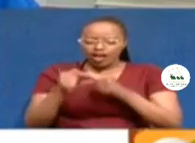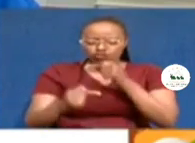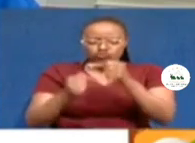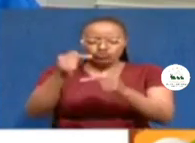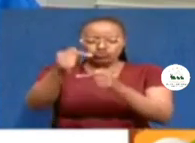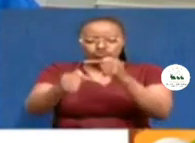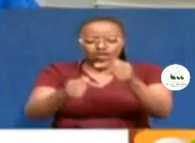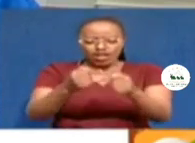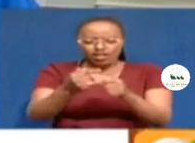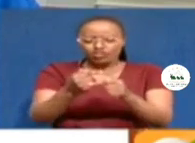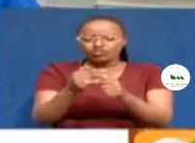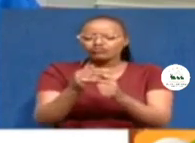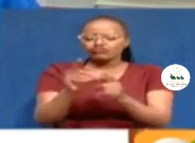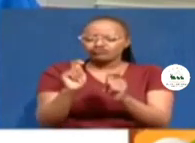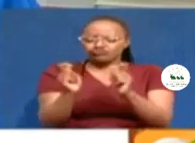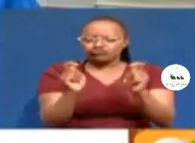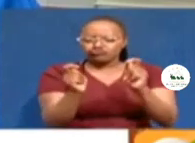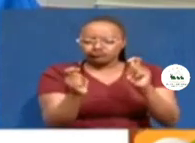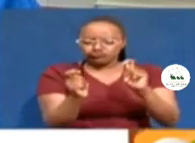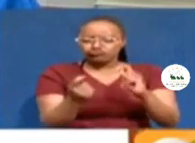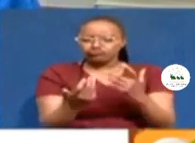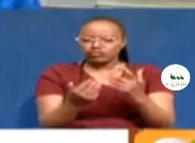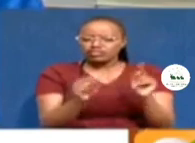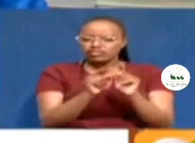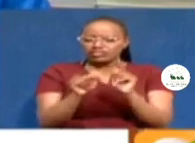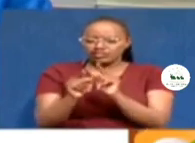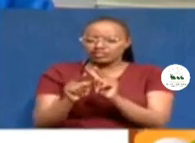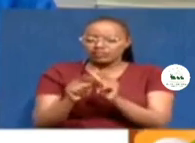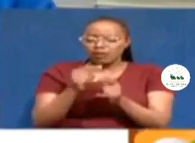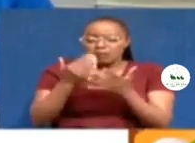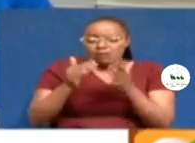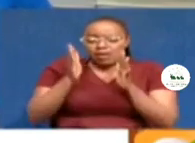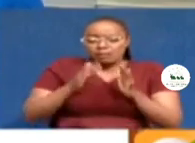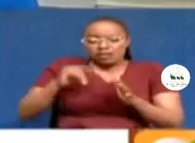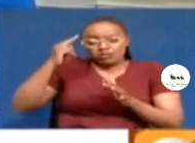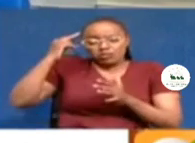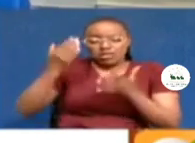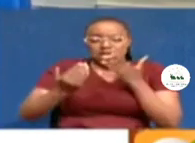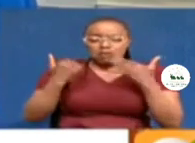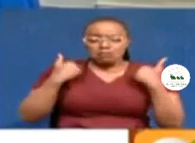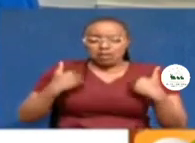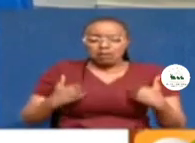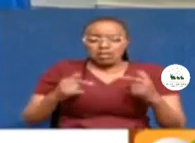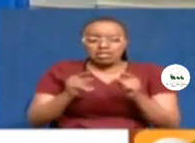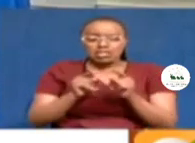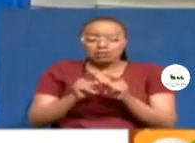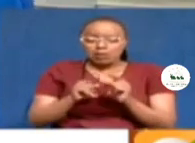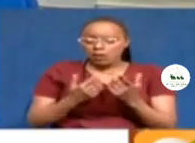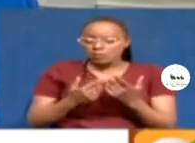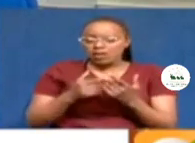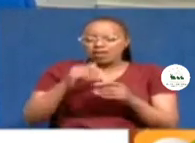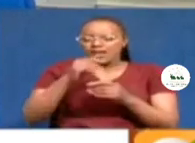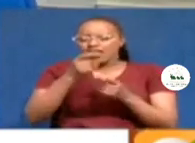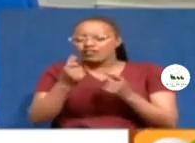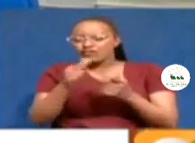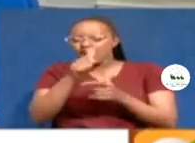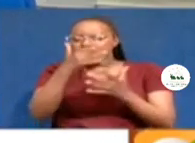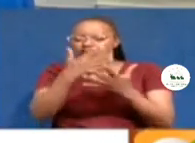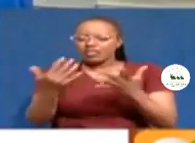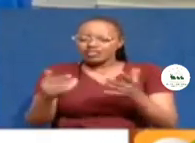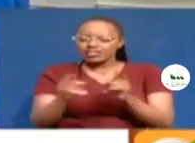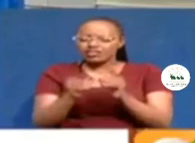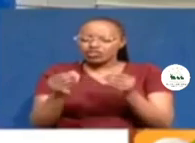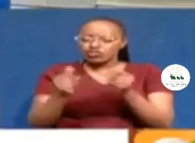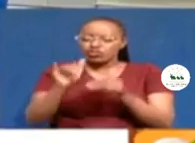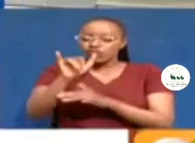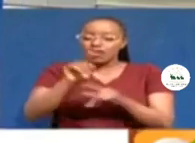continuous preoccupation. And perhaps somebody must have thought that IBC would, among other things, be dealing